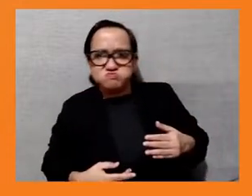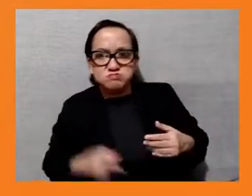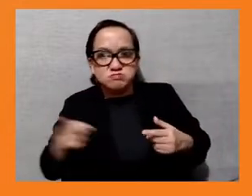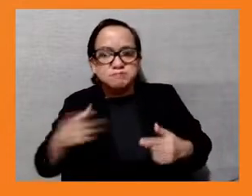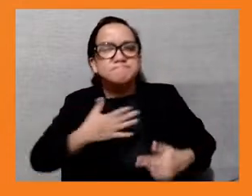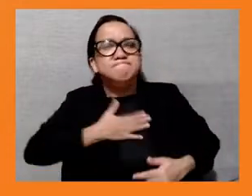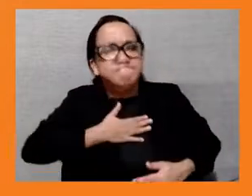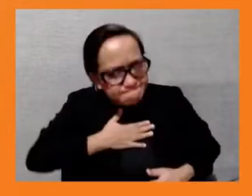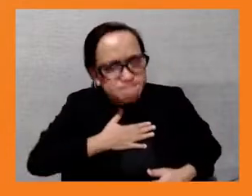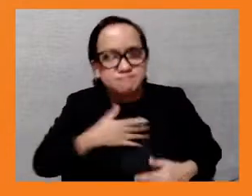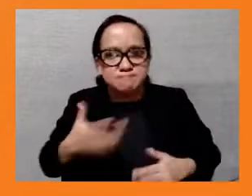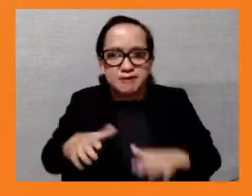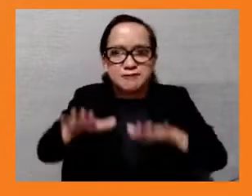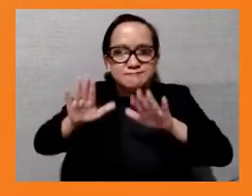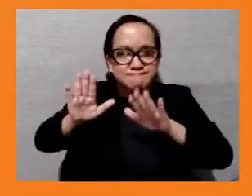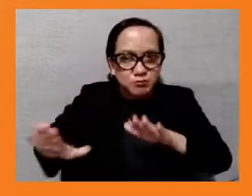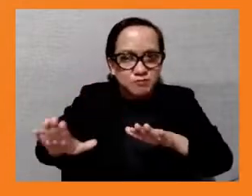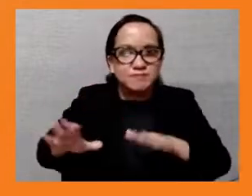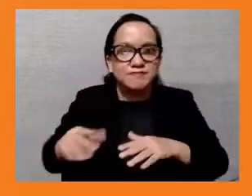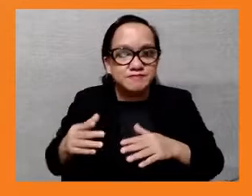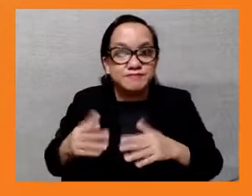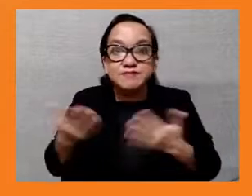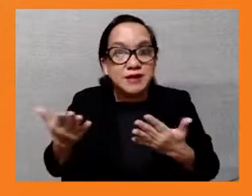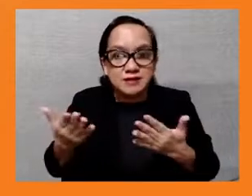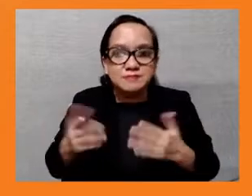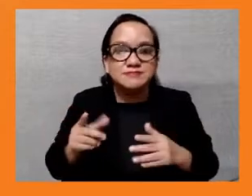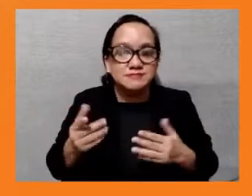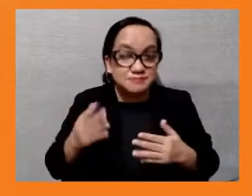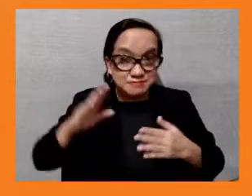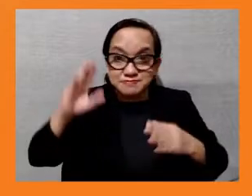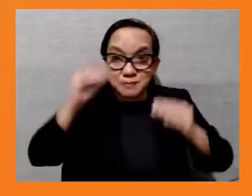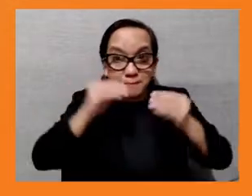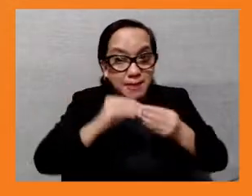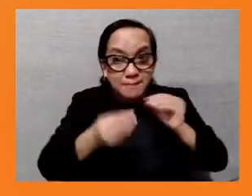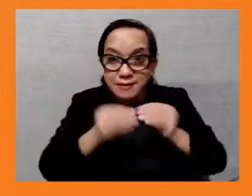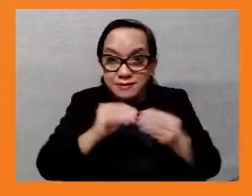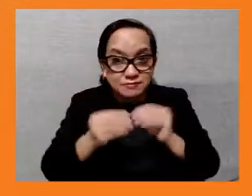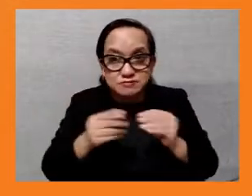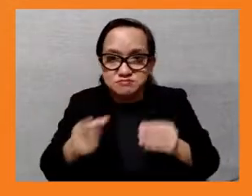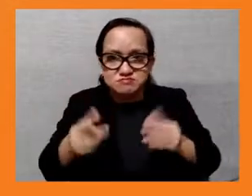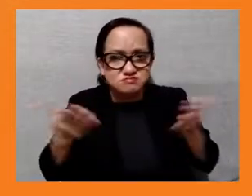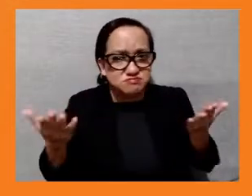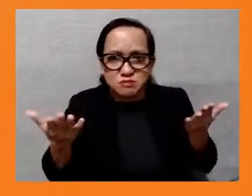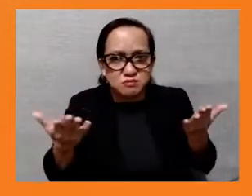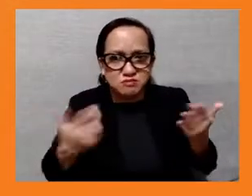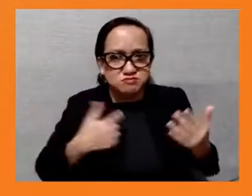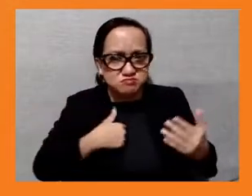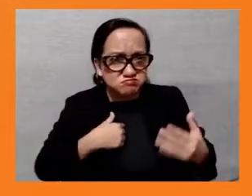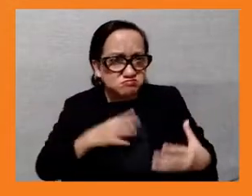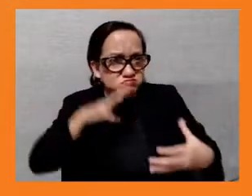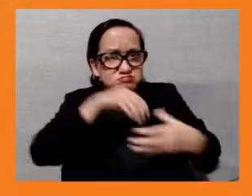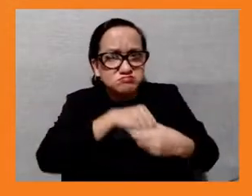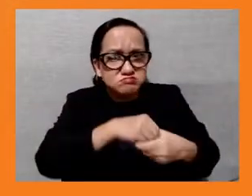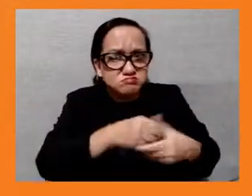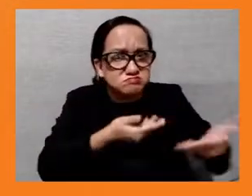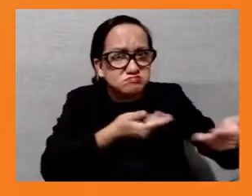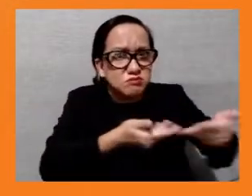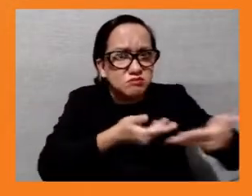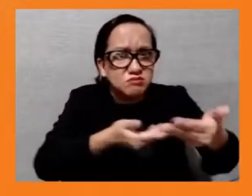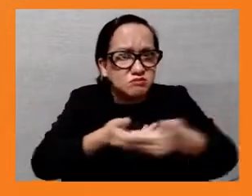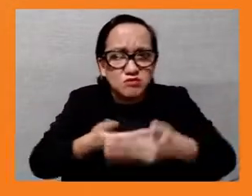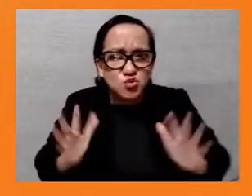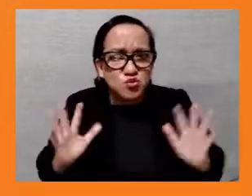Second, and this is a big demand by many of our friends from the trade union